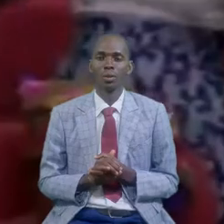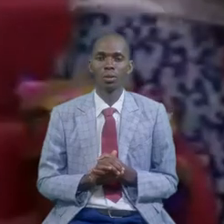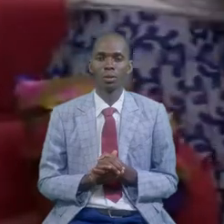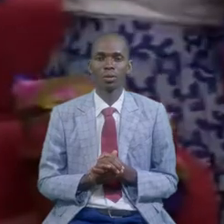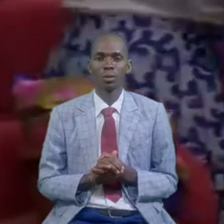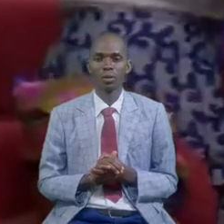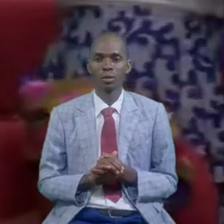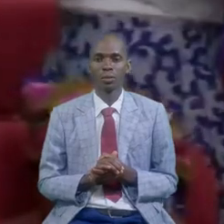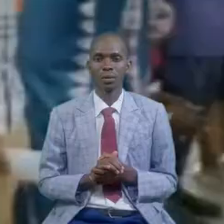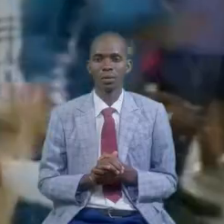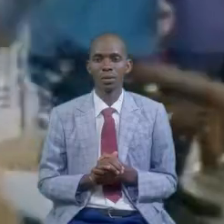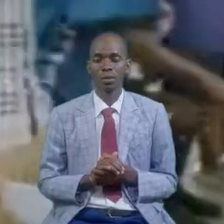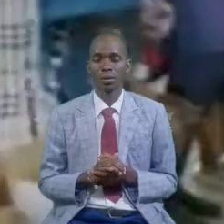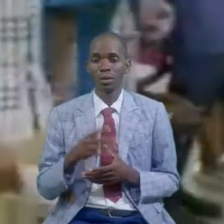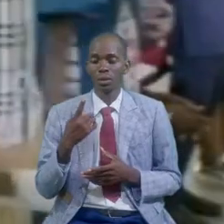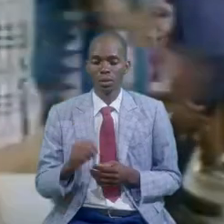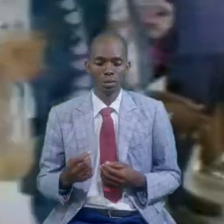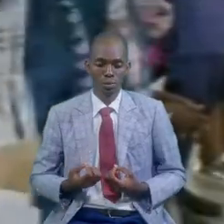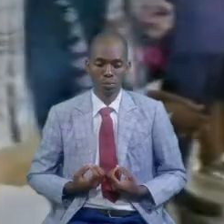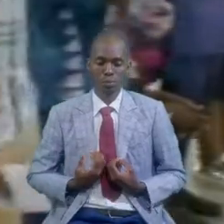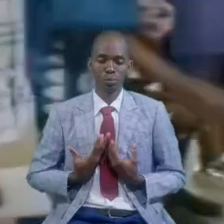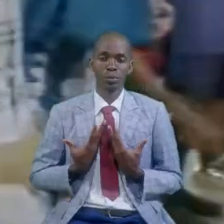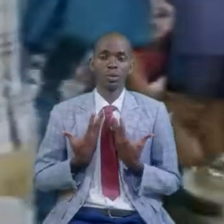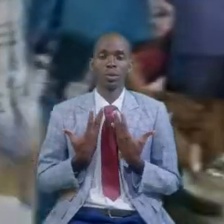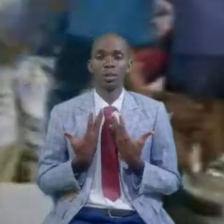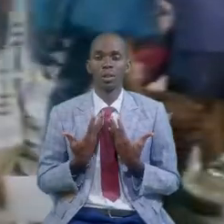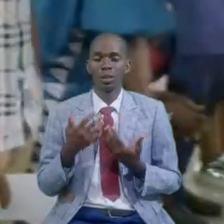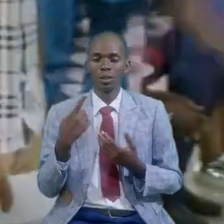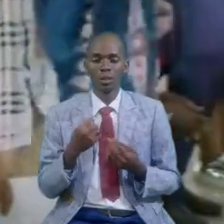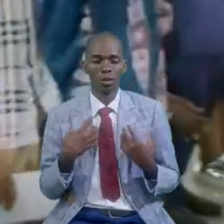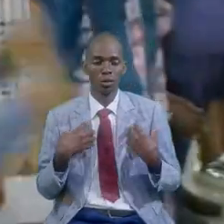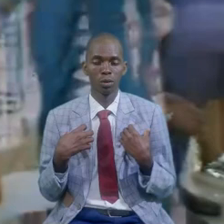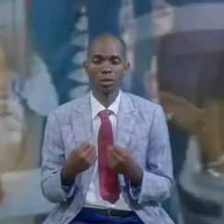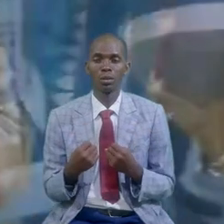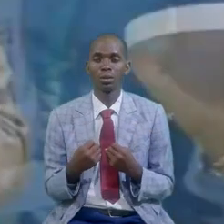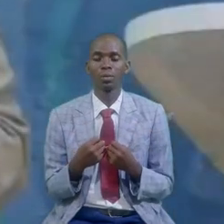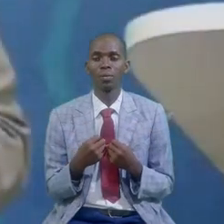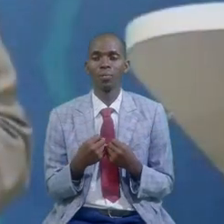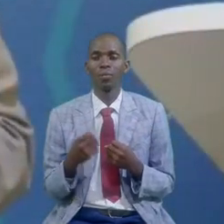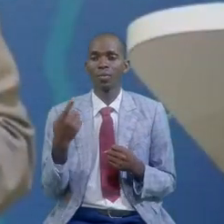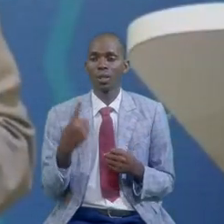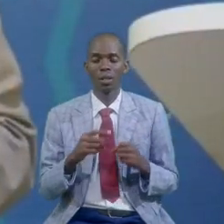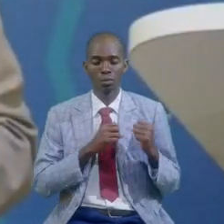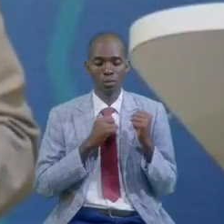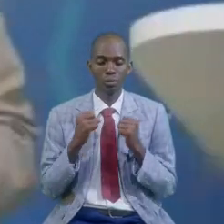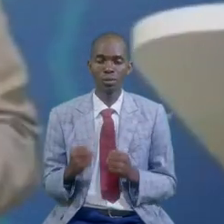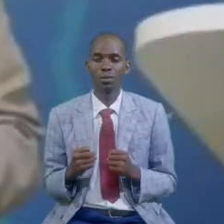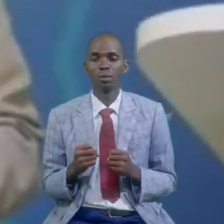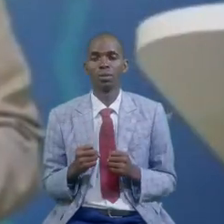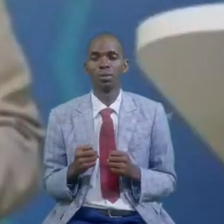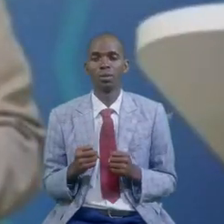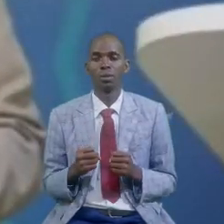The inspiration, the courage, the strength,